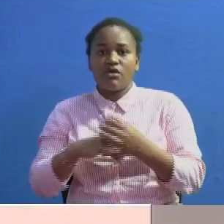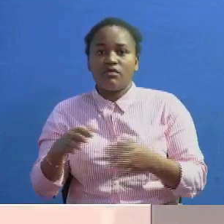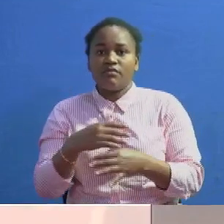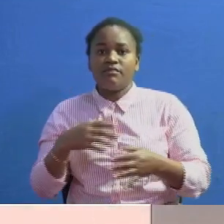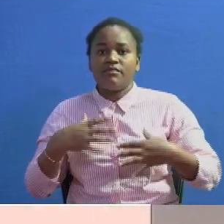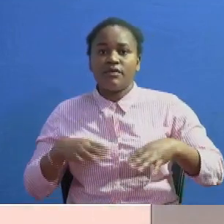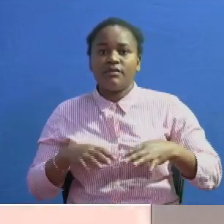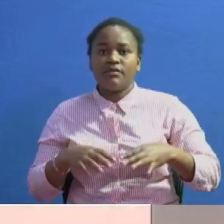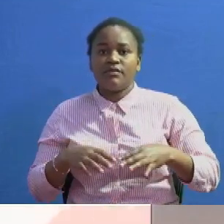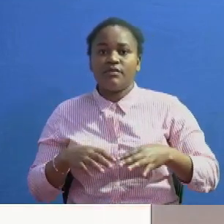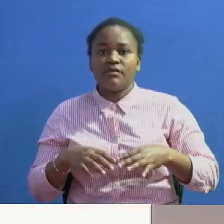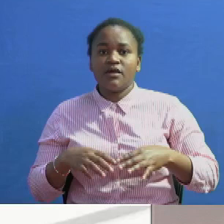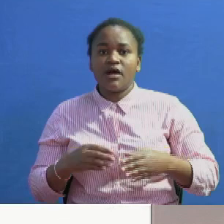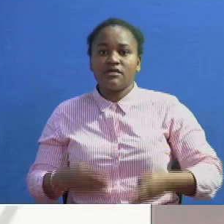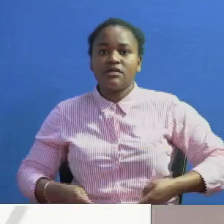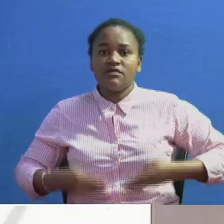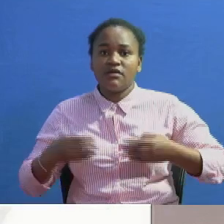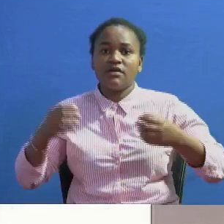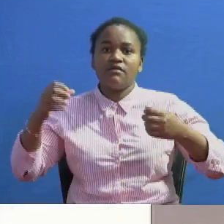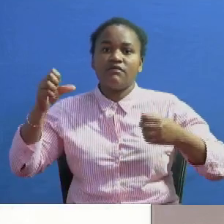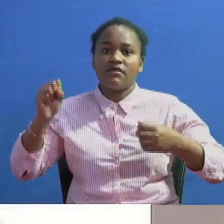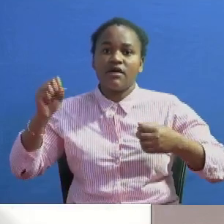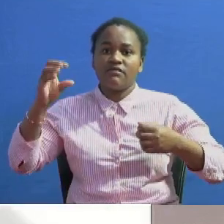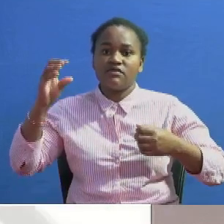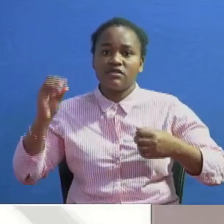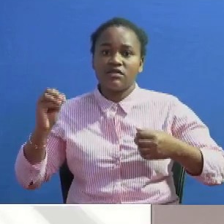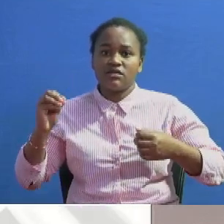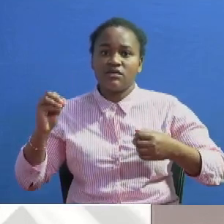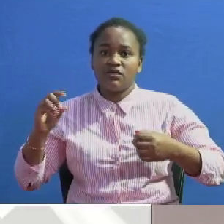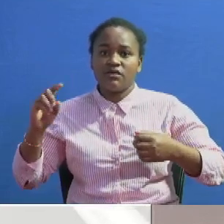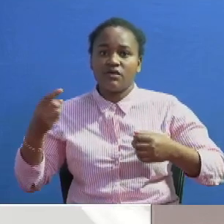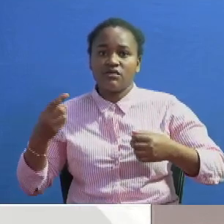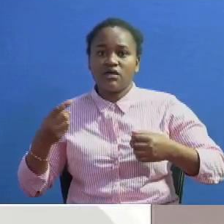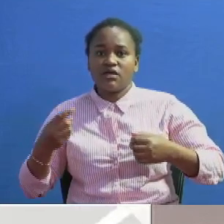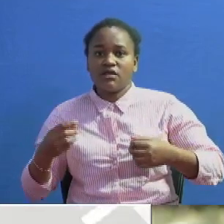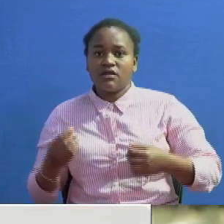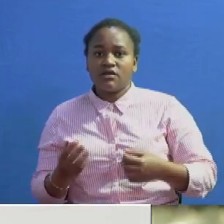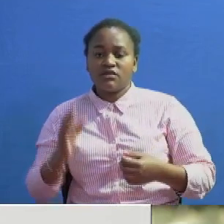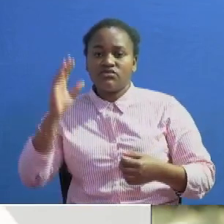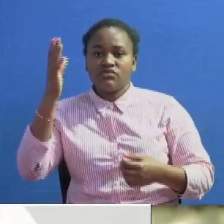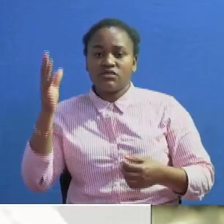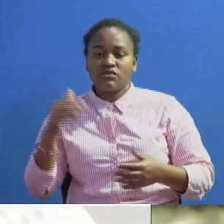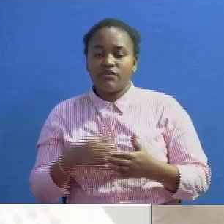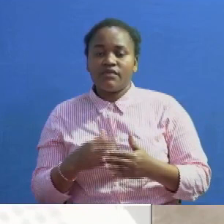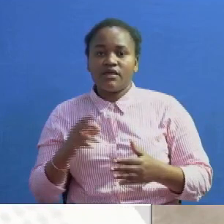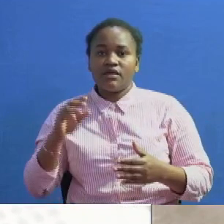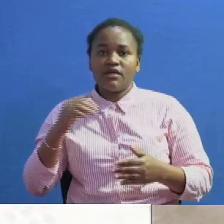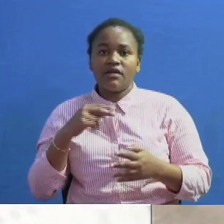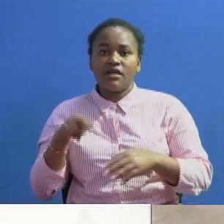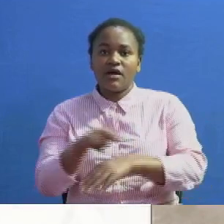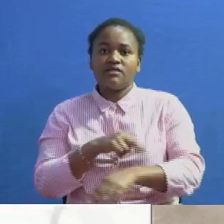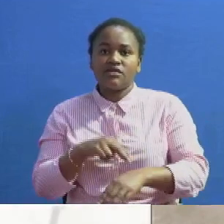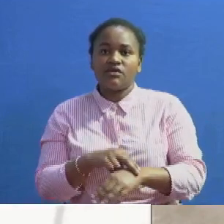Ministry of Energy, has donated 50,000 seedlings to her area residents ahead of the National Tree Planting